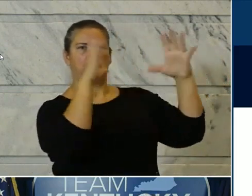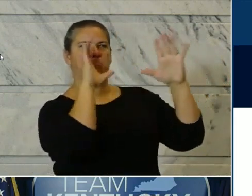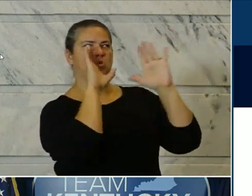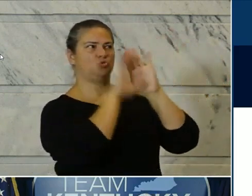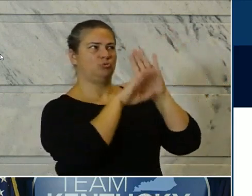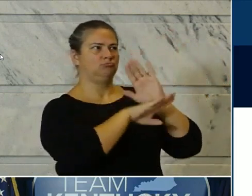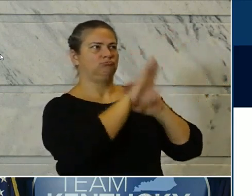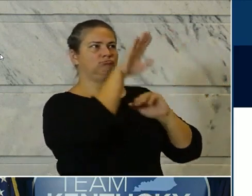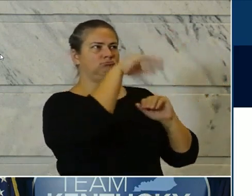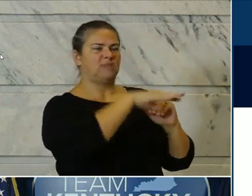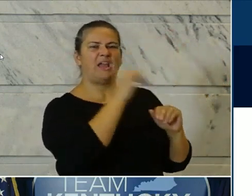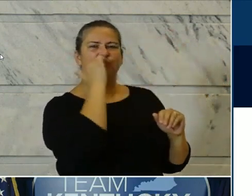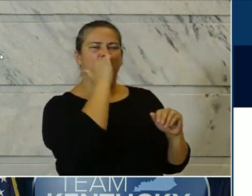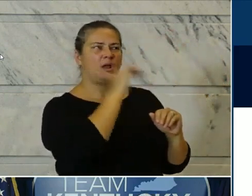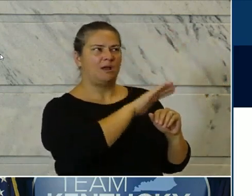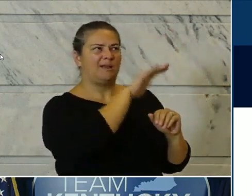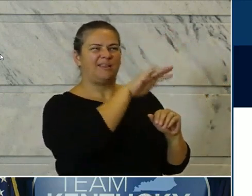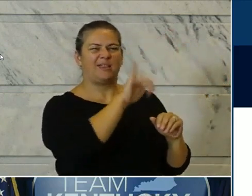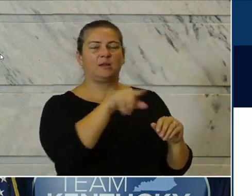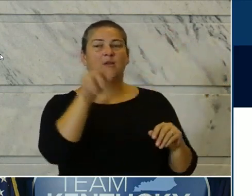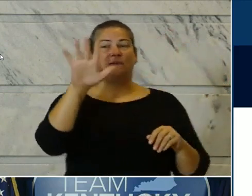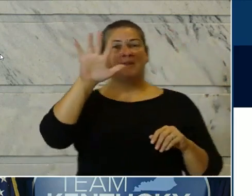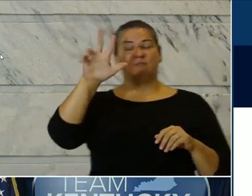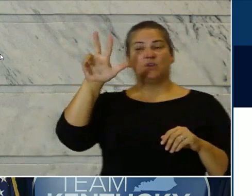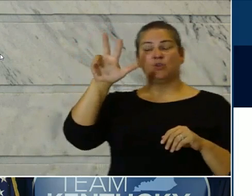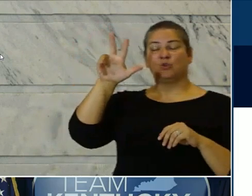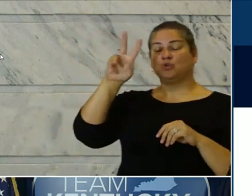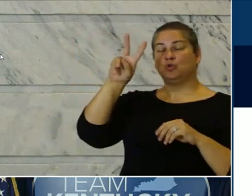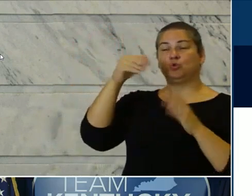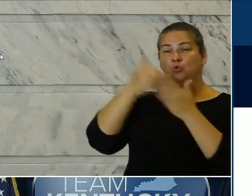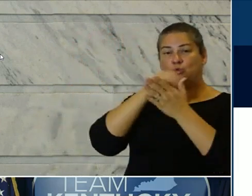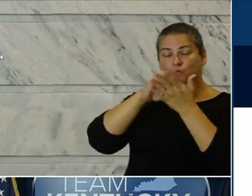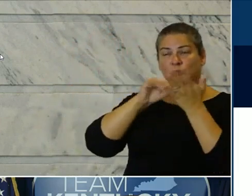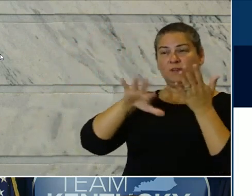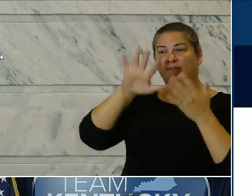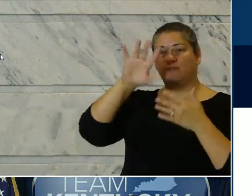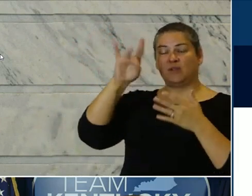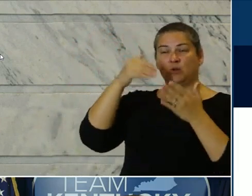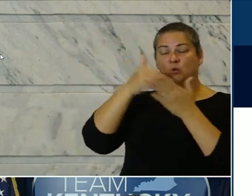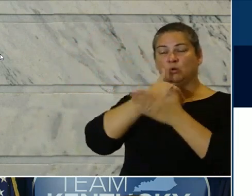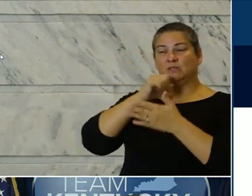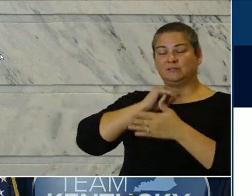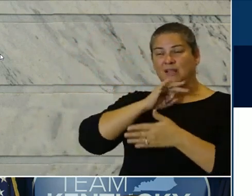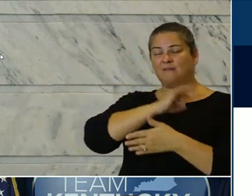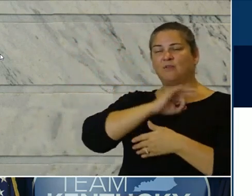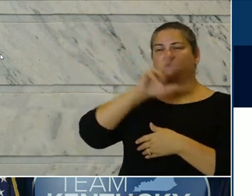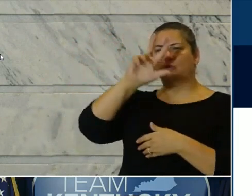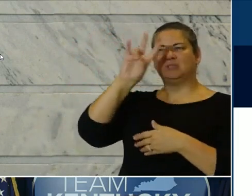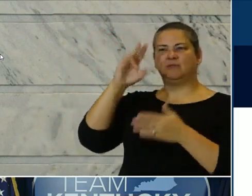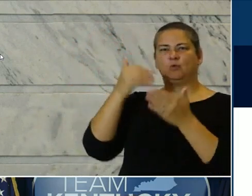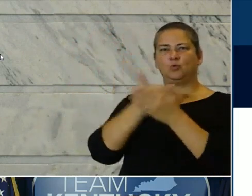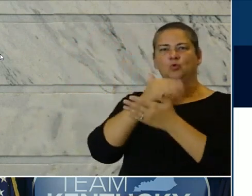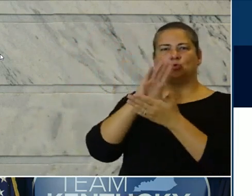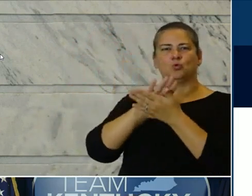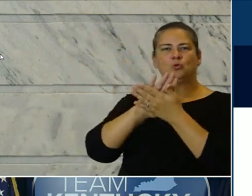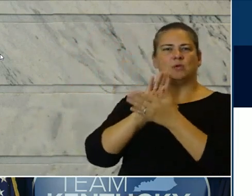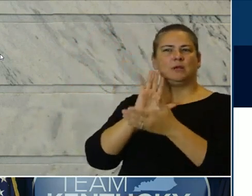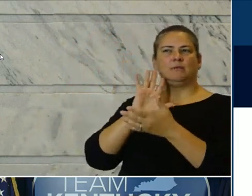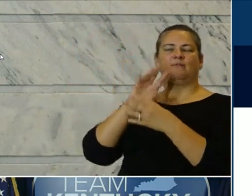new students testing positive, 38 new staff, 37 new schools, and that's just since